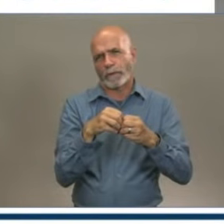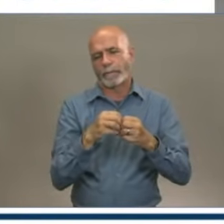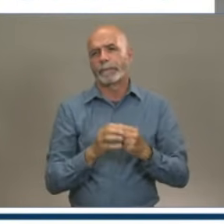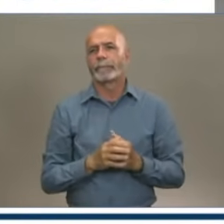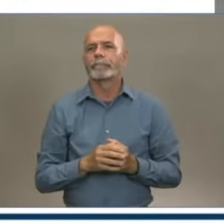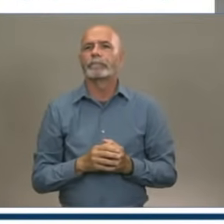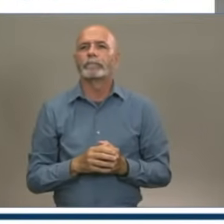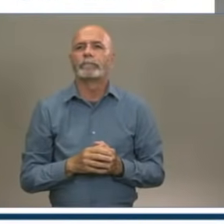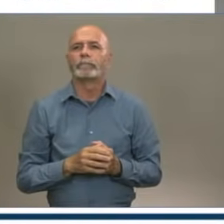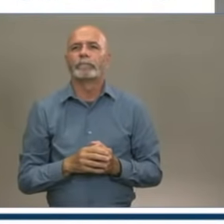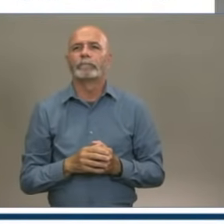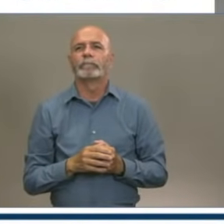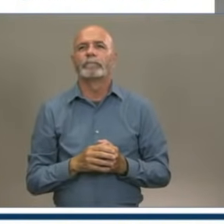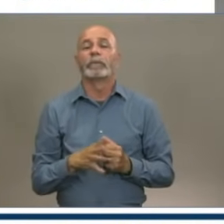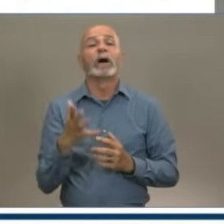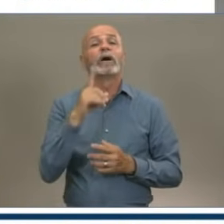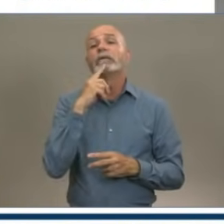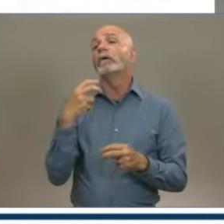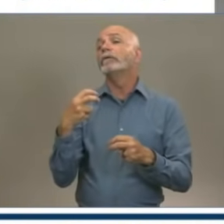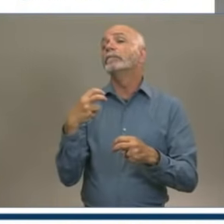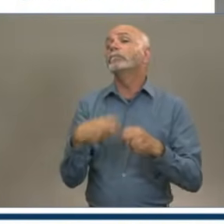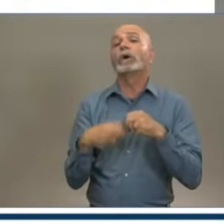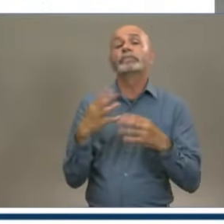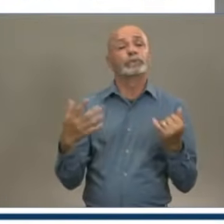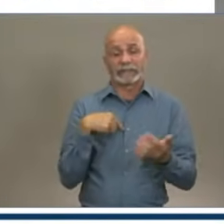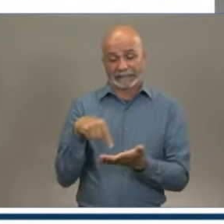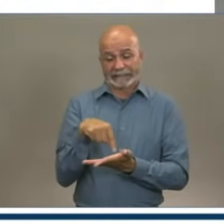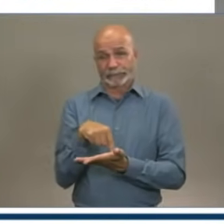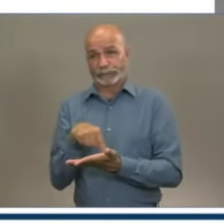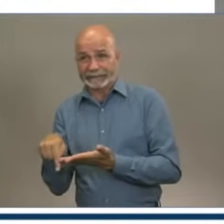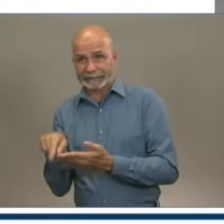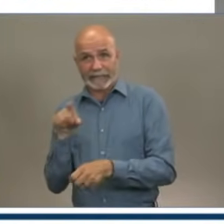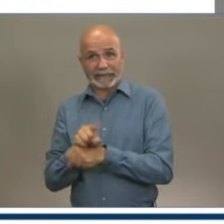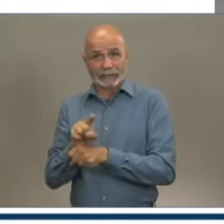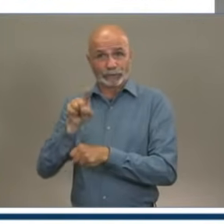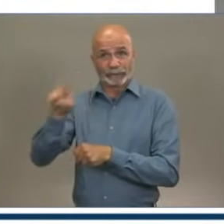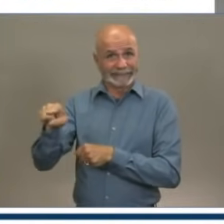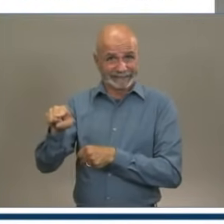issue right now is for this week and next week we have a